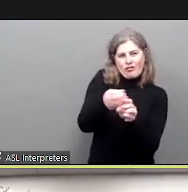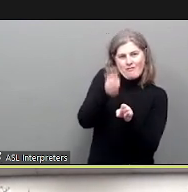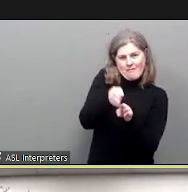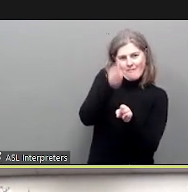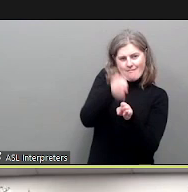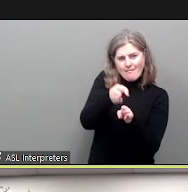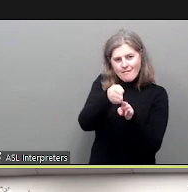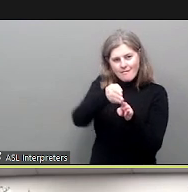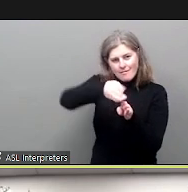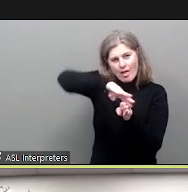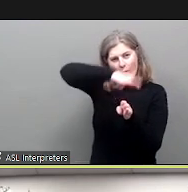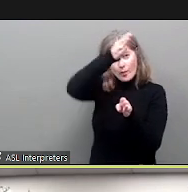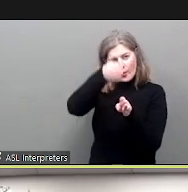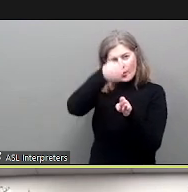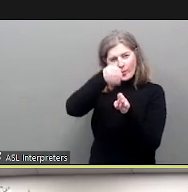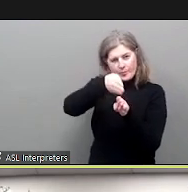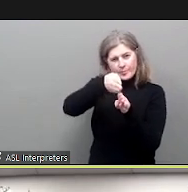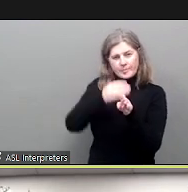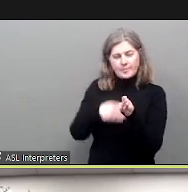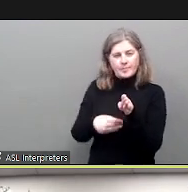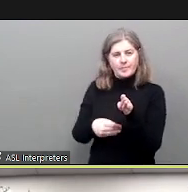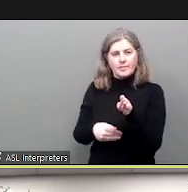And